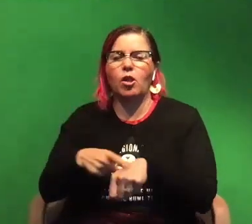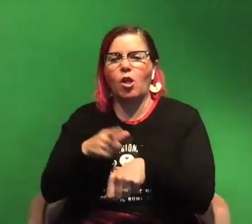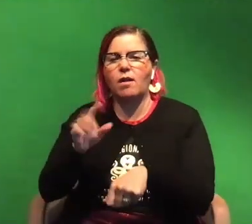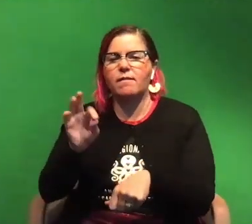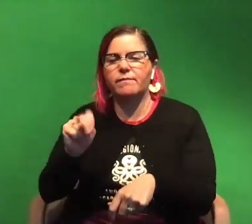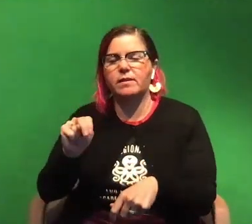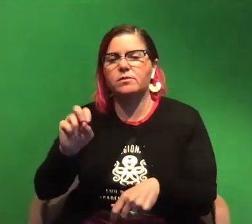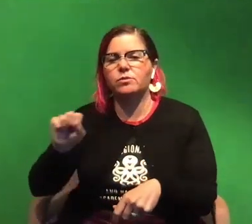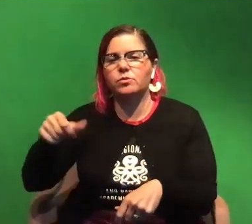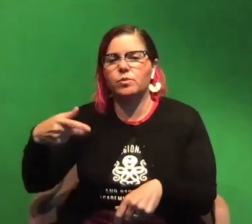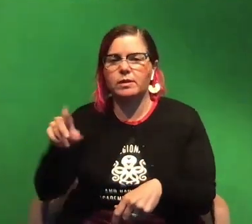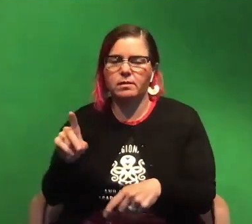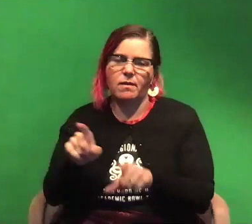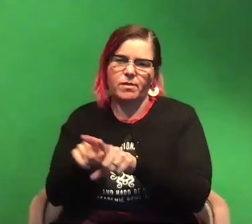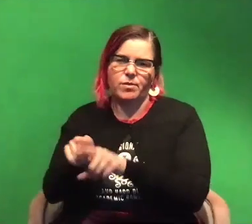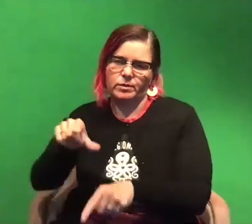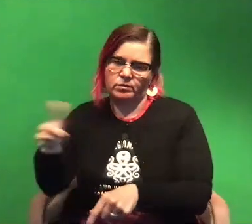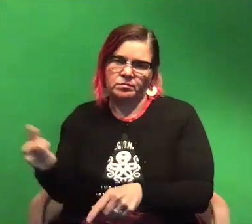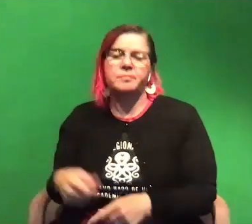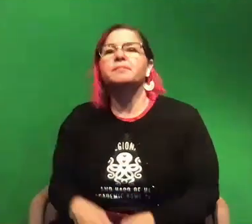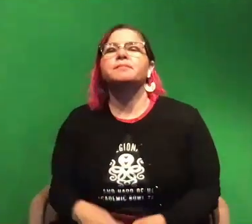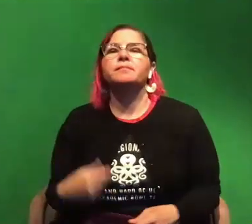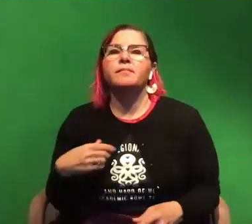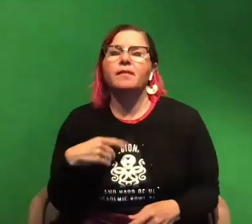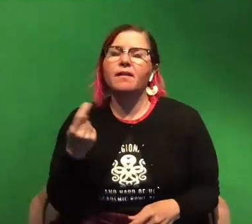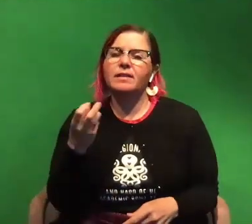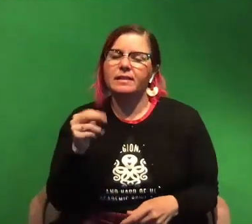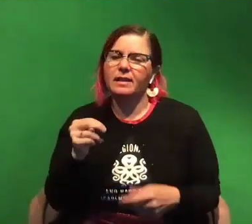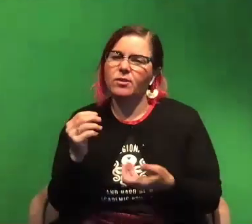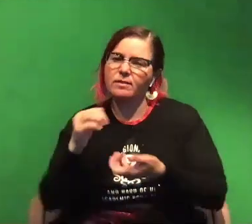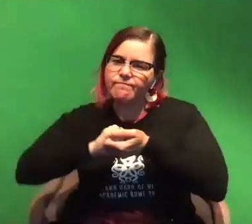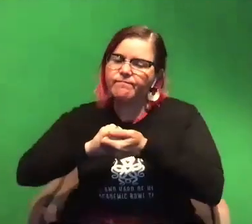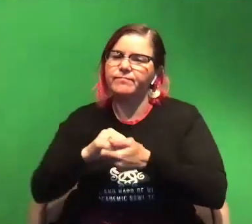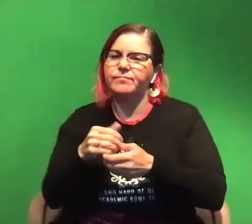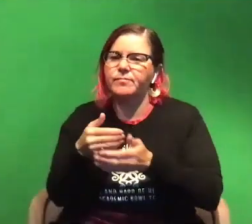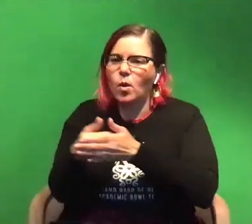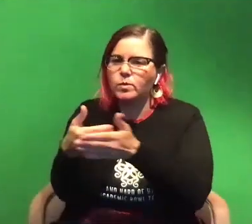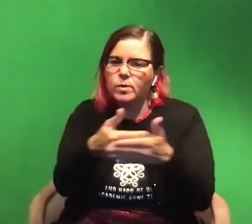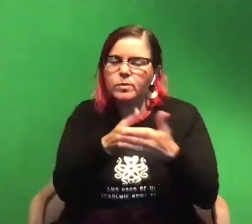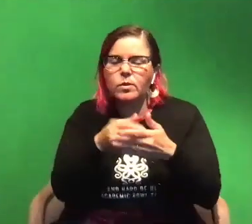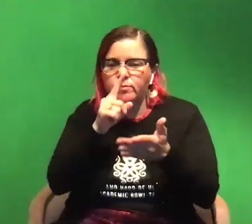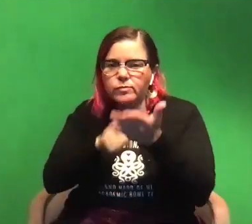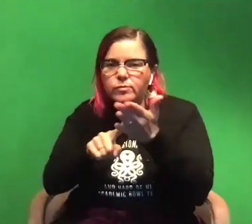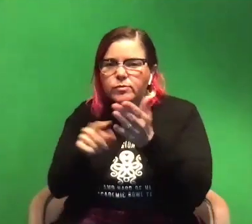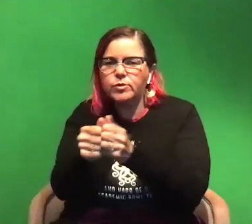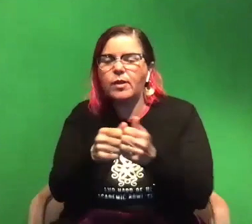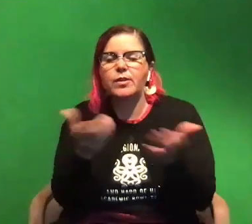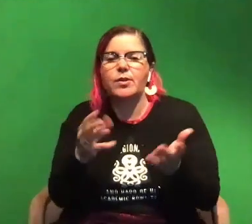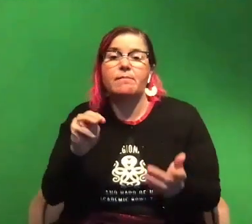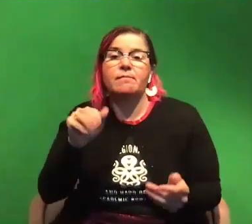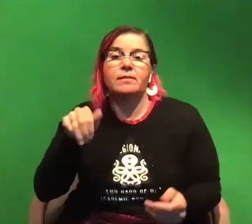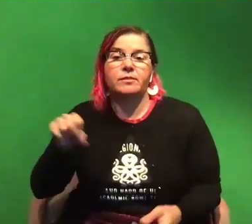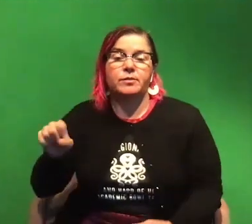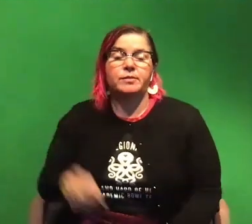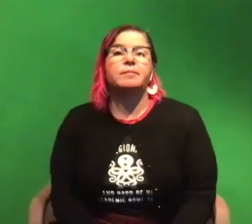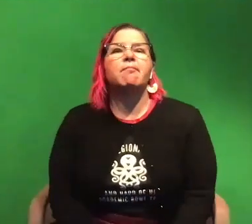ones as well. So we've got a kind of a tight-knit cephalopod family down here in Cape Cod, Massachusetts.